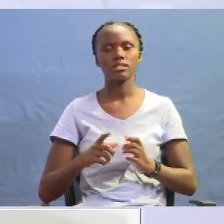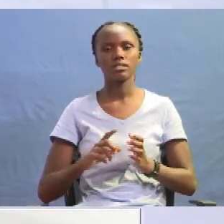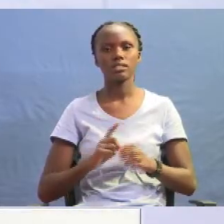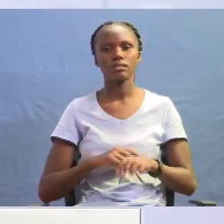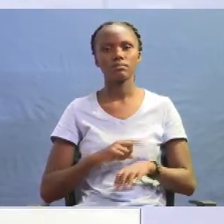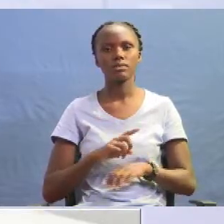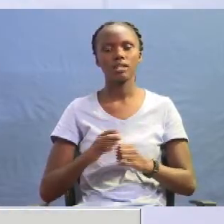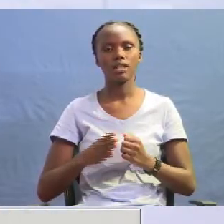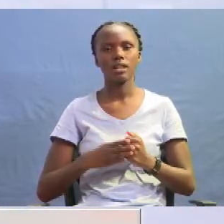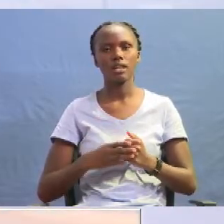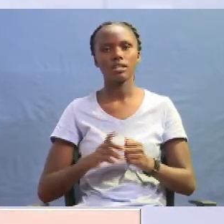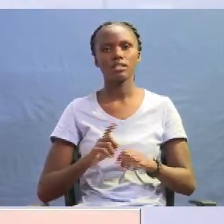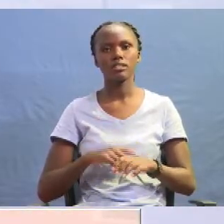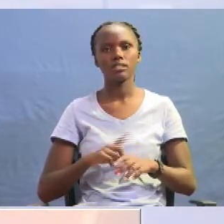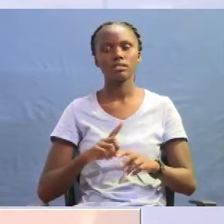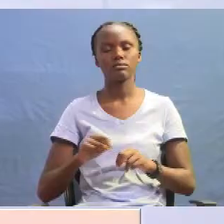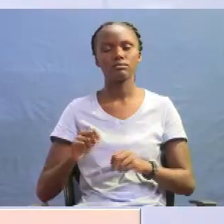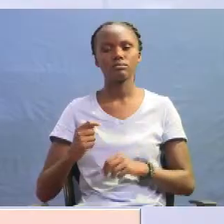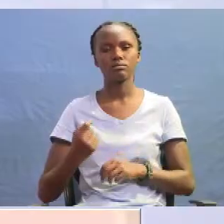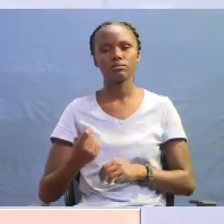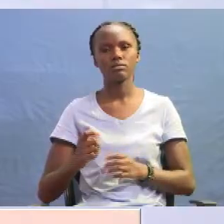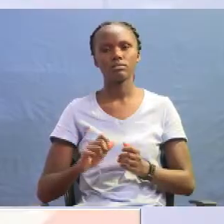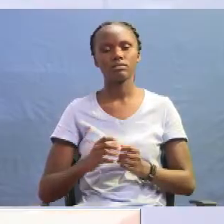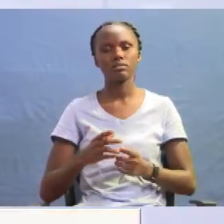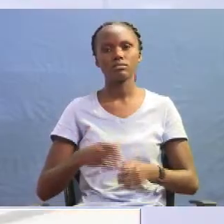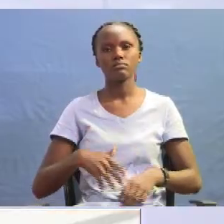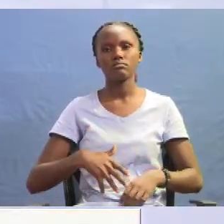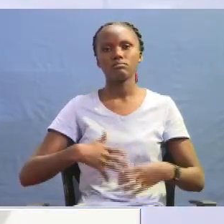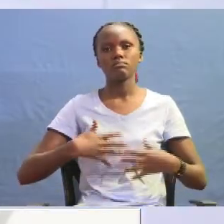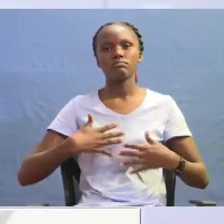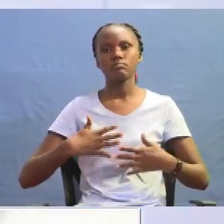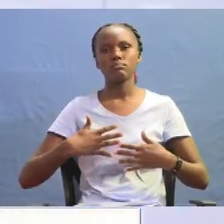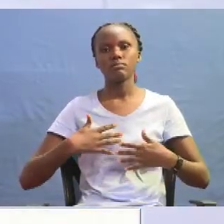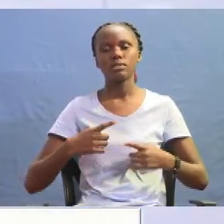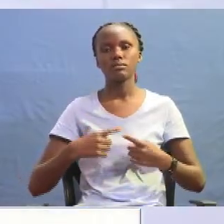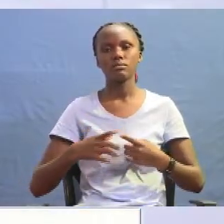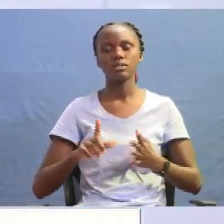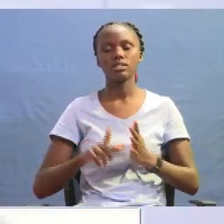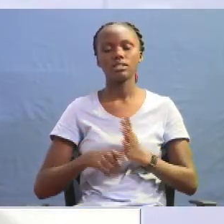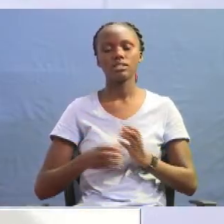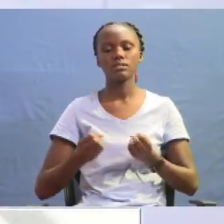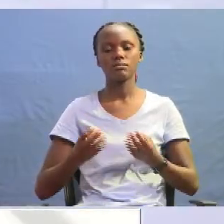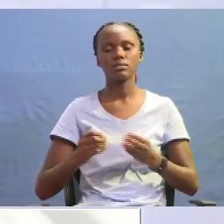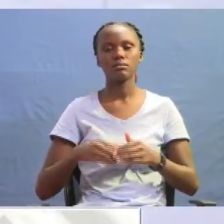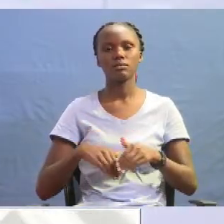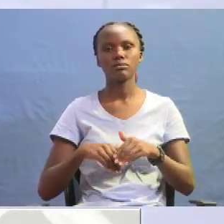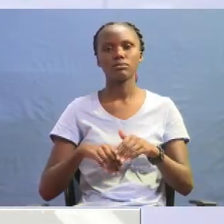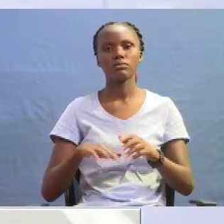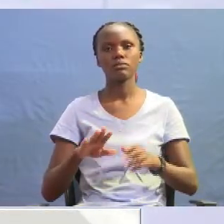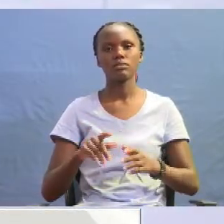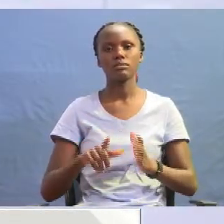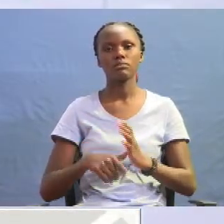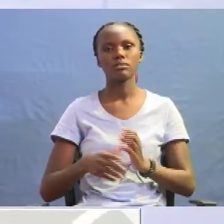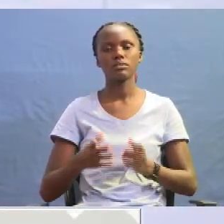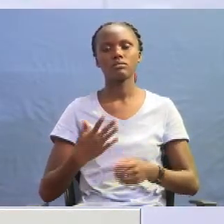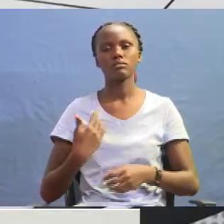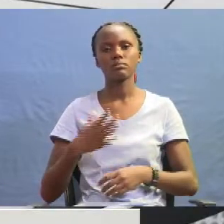9 o'clock. Time to take that very short breather here on the State of the Nation. Remember, plenty more to follow after the break.